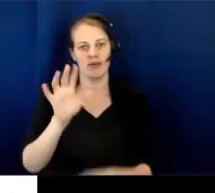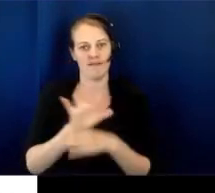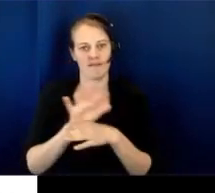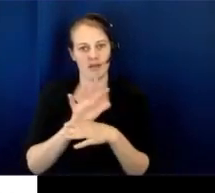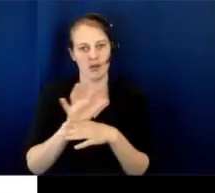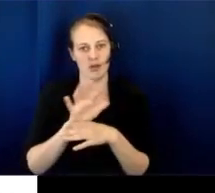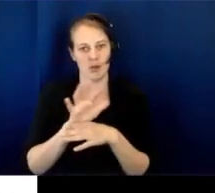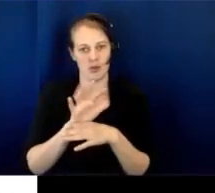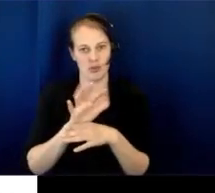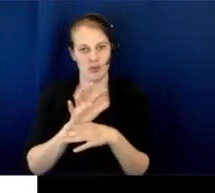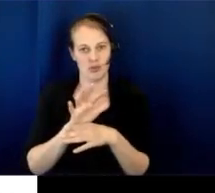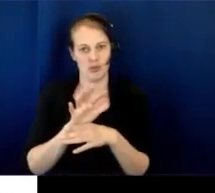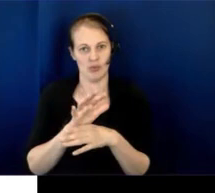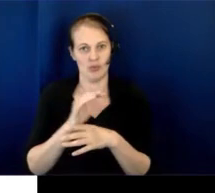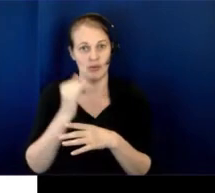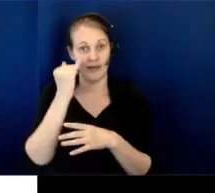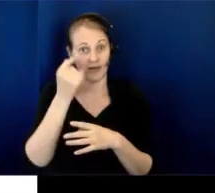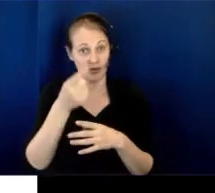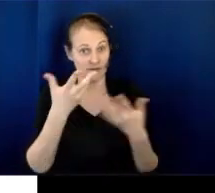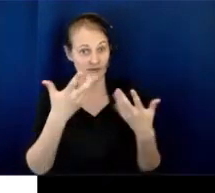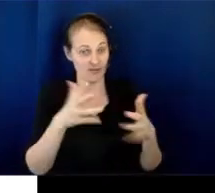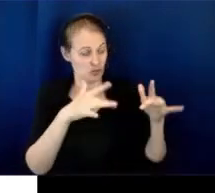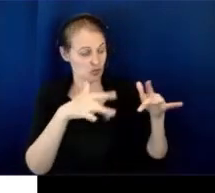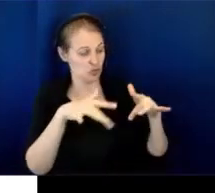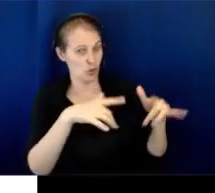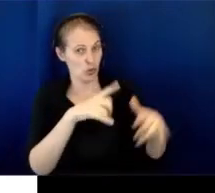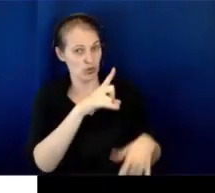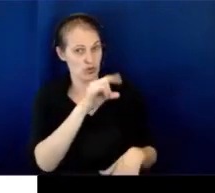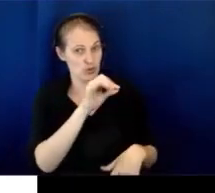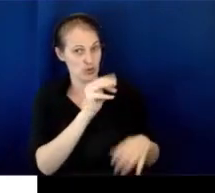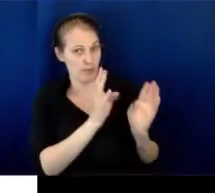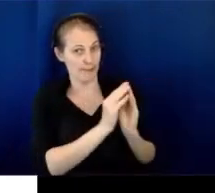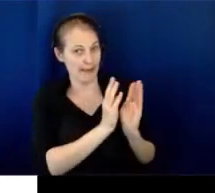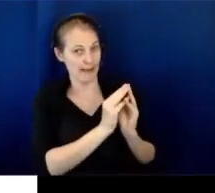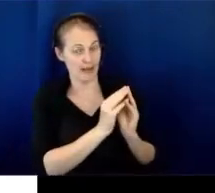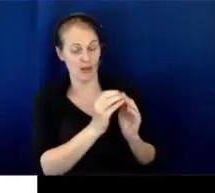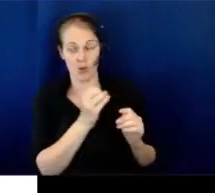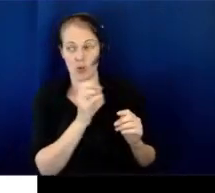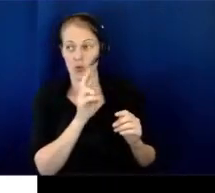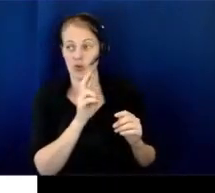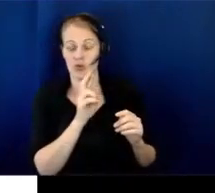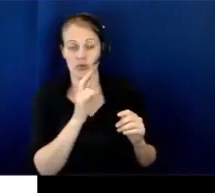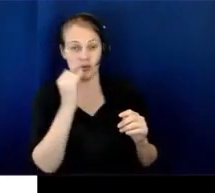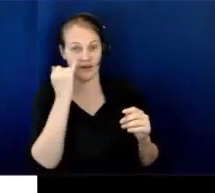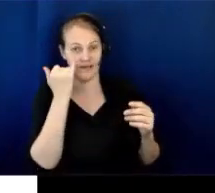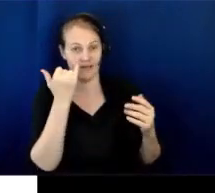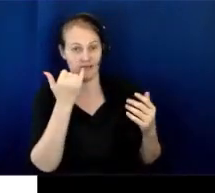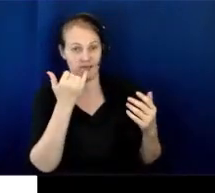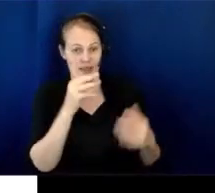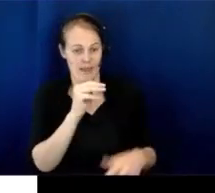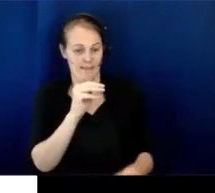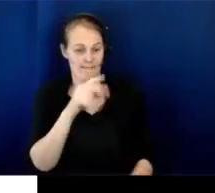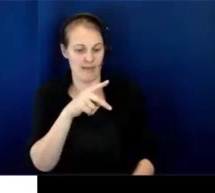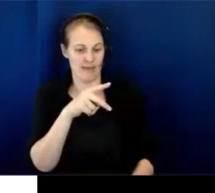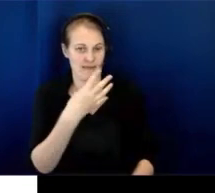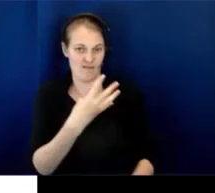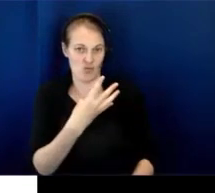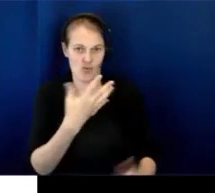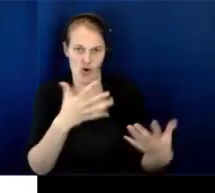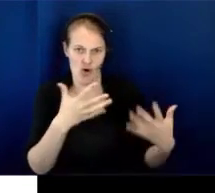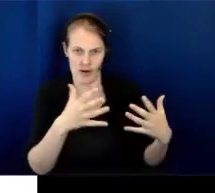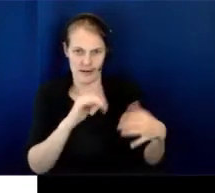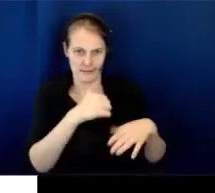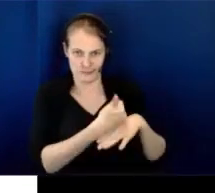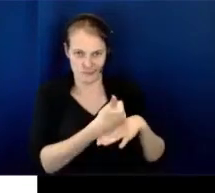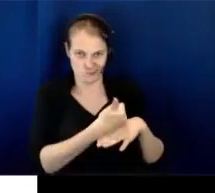this screen. So if you have recorded a Zoom meeting that you have, or like I said, you currently have an MP4 that you've already created, you